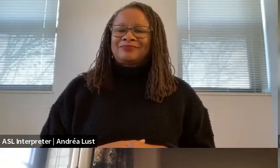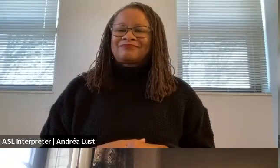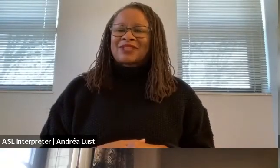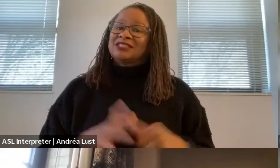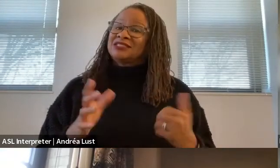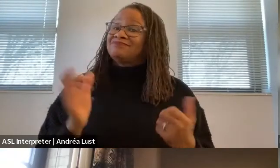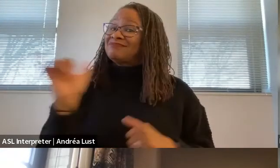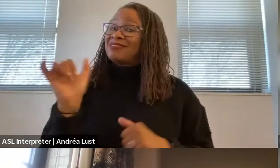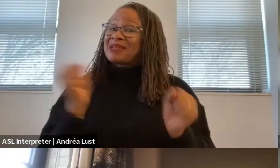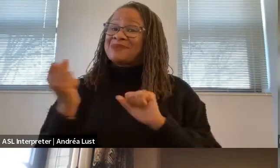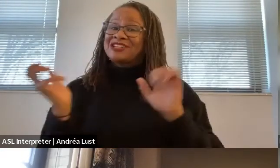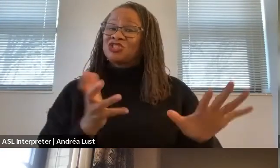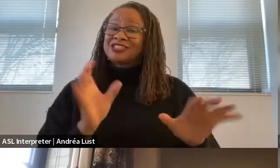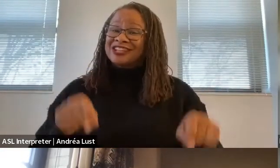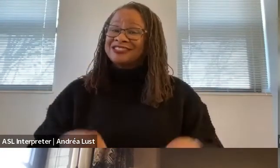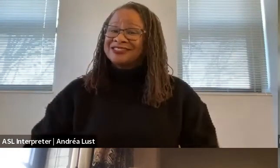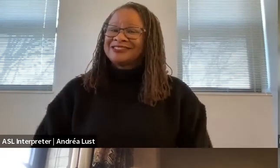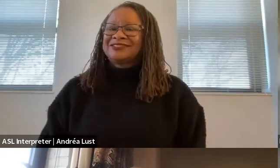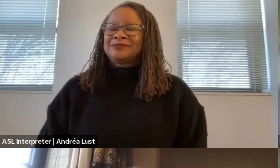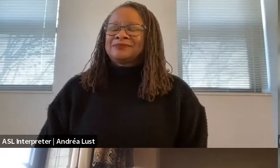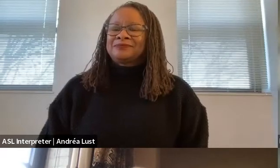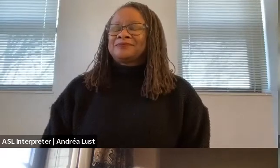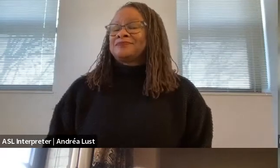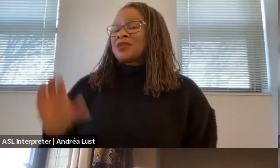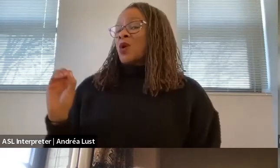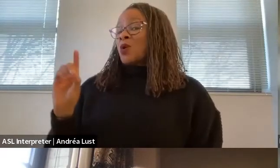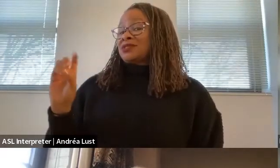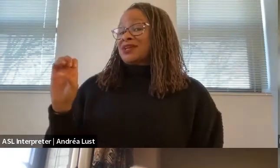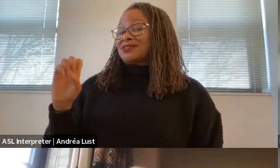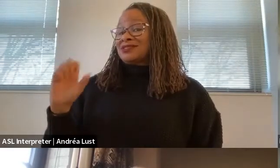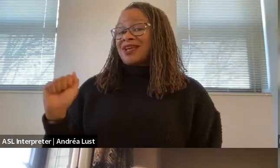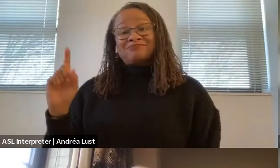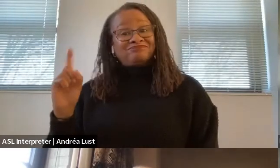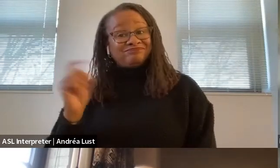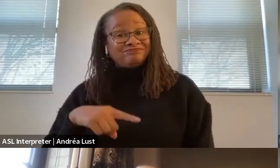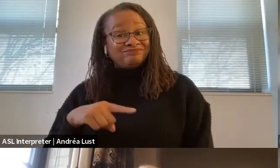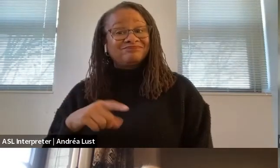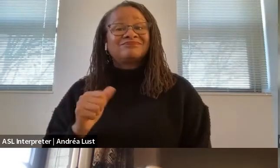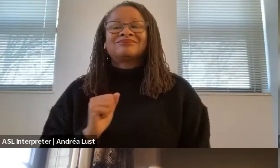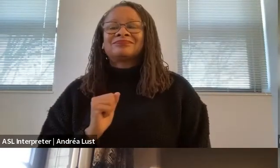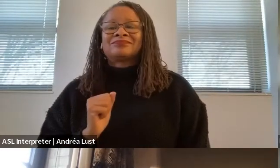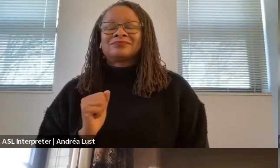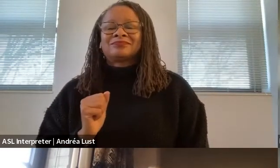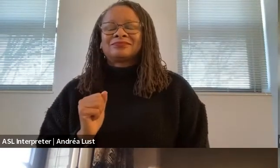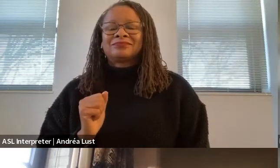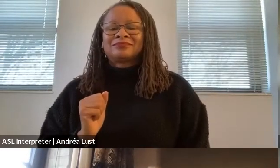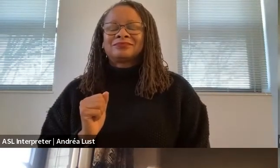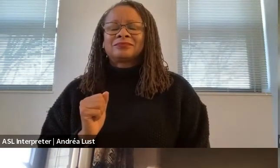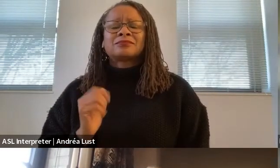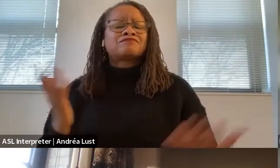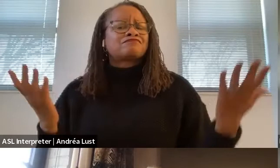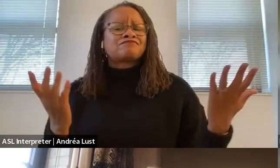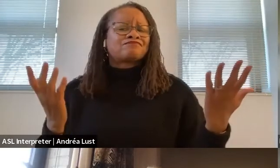magical. And so, Odessa, I want to go back to you a bit. And what was it like